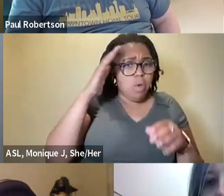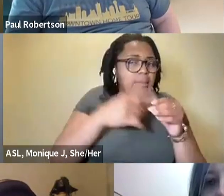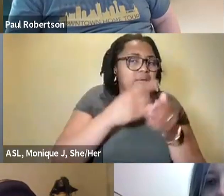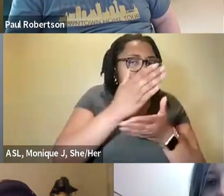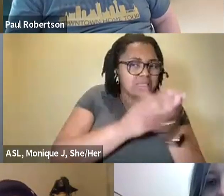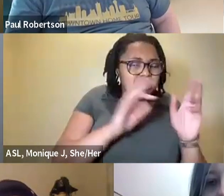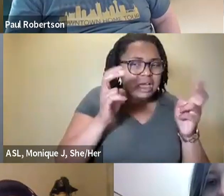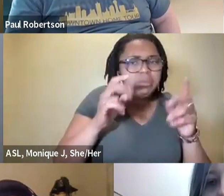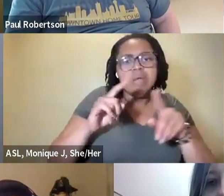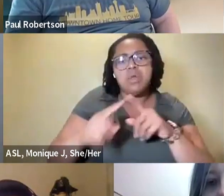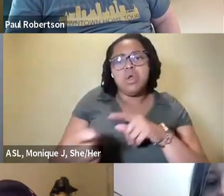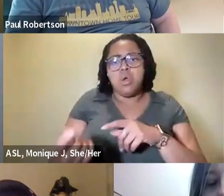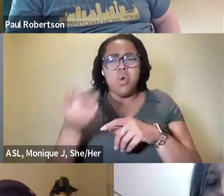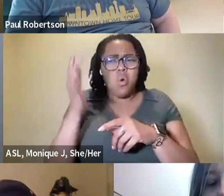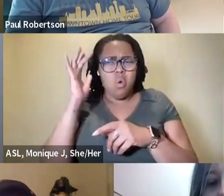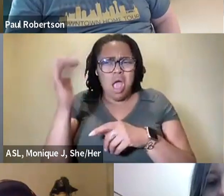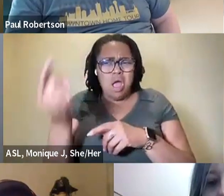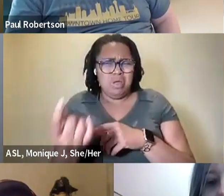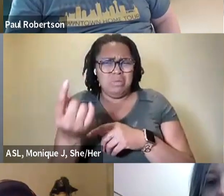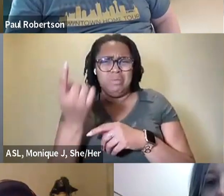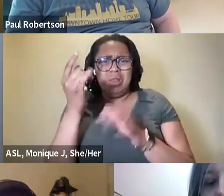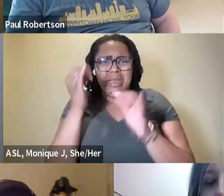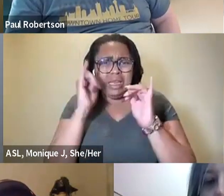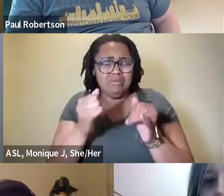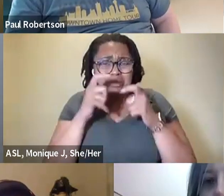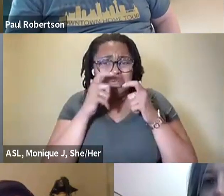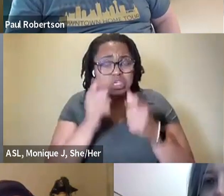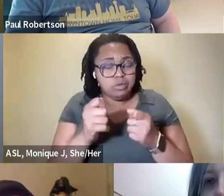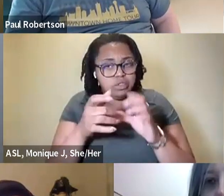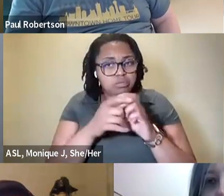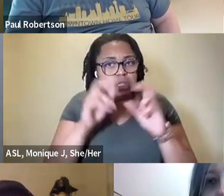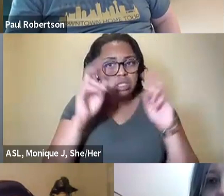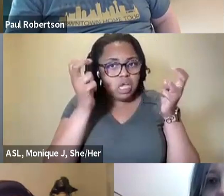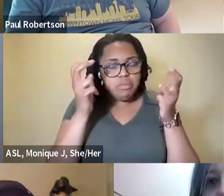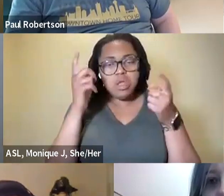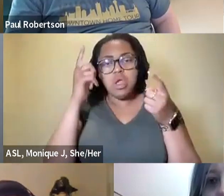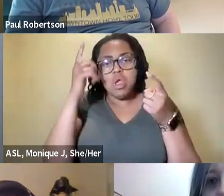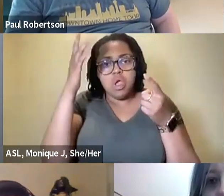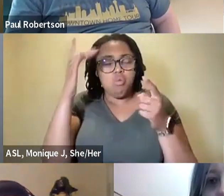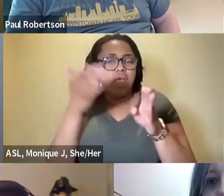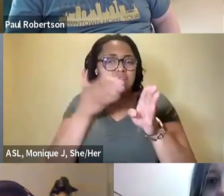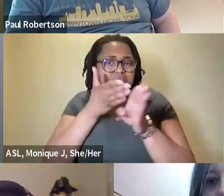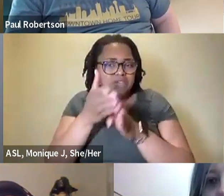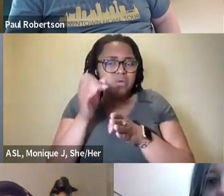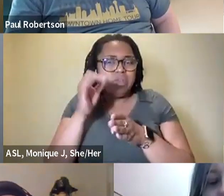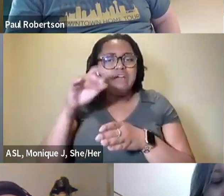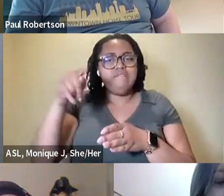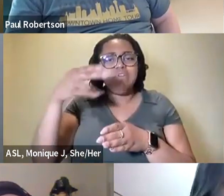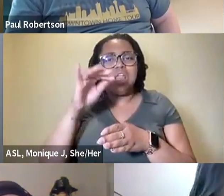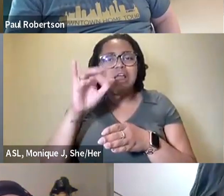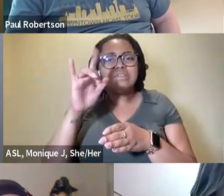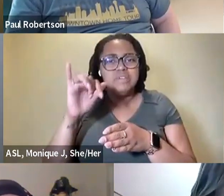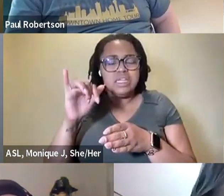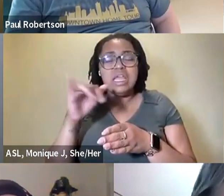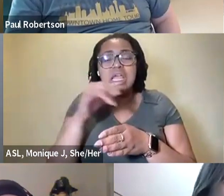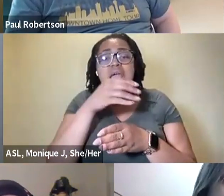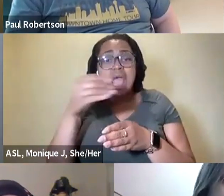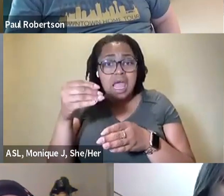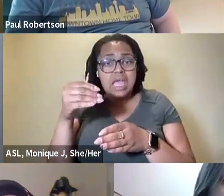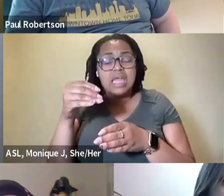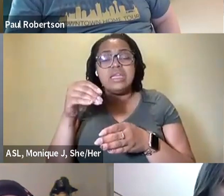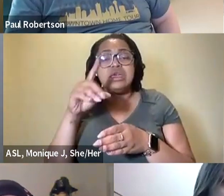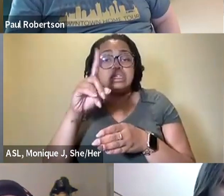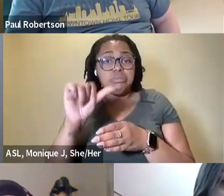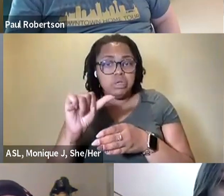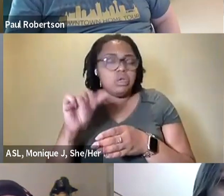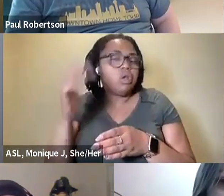why the heck one would be interested in them, and why this field of philosophy of disability might be, you know, something that our society